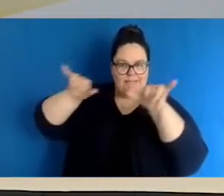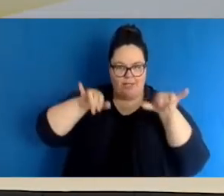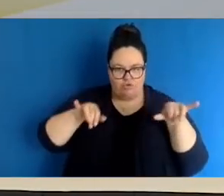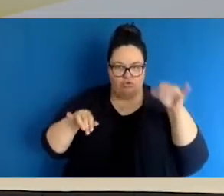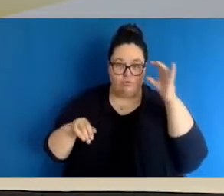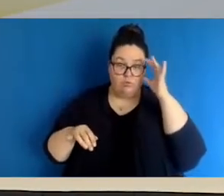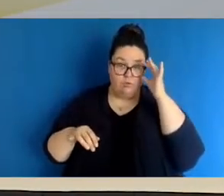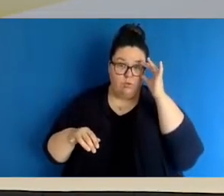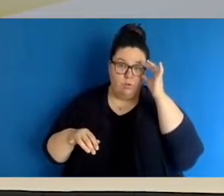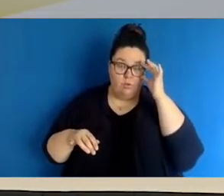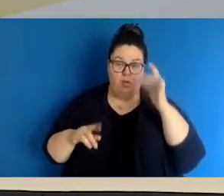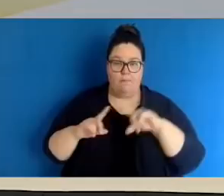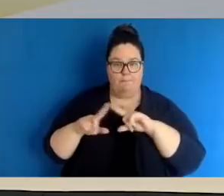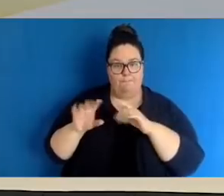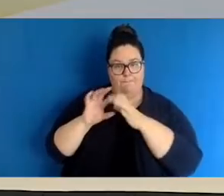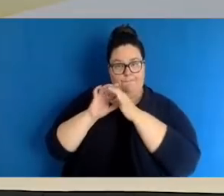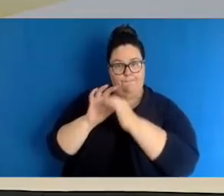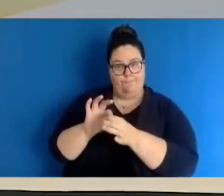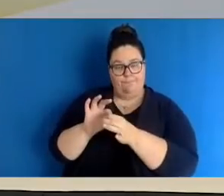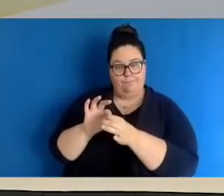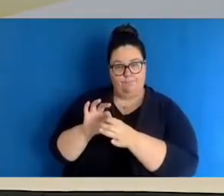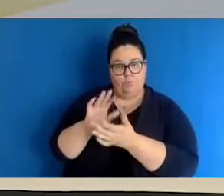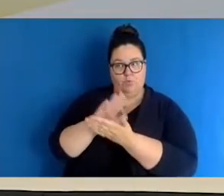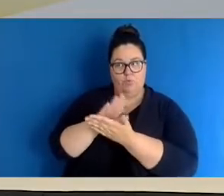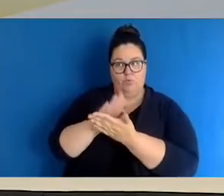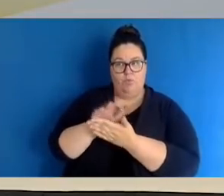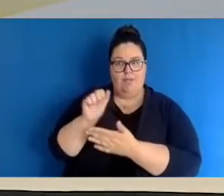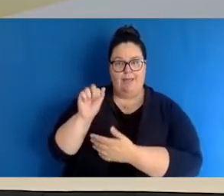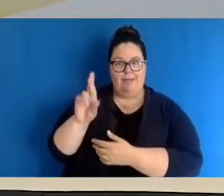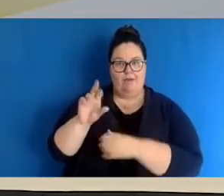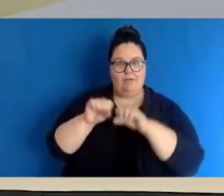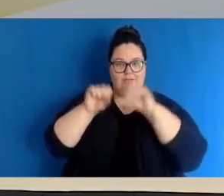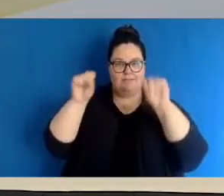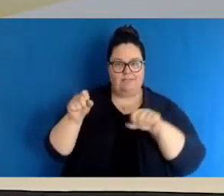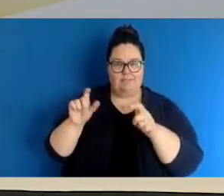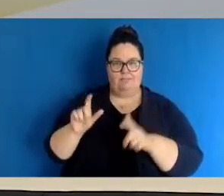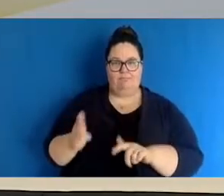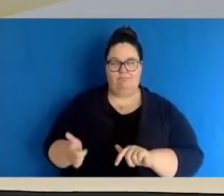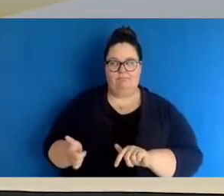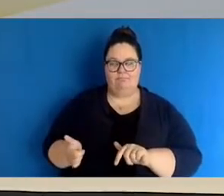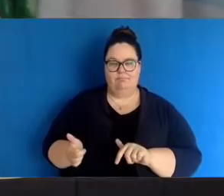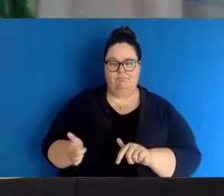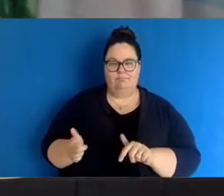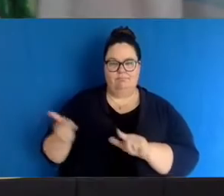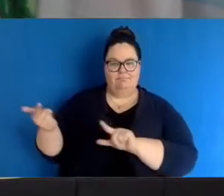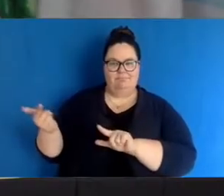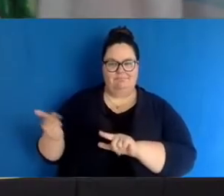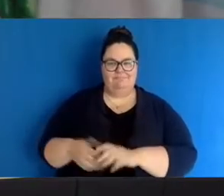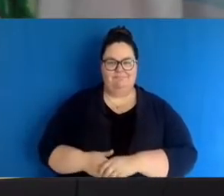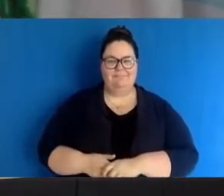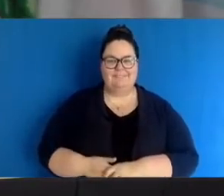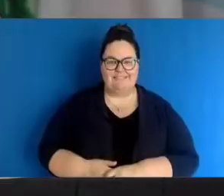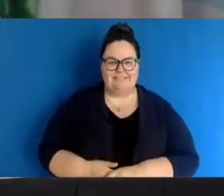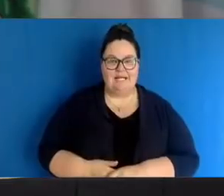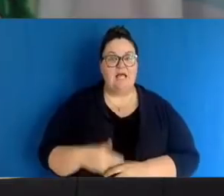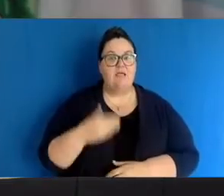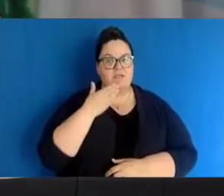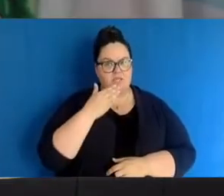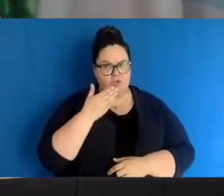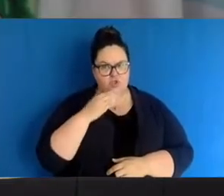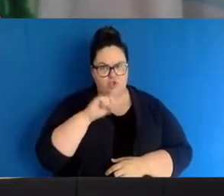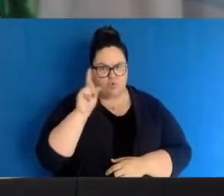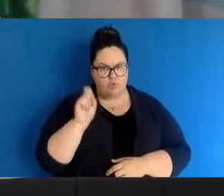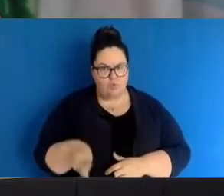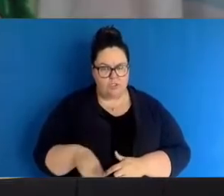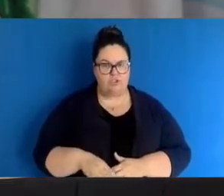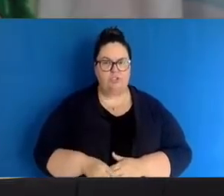But in terms of the school's ventilation, I'll let Minister Jameson speak to that. Yeah, certainly. Thanks for the question, and